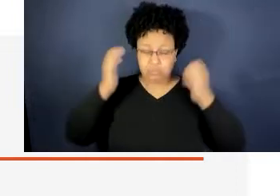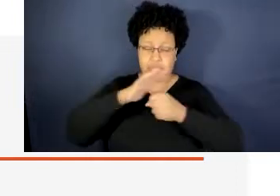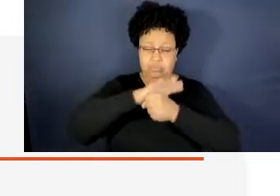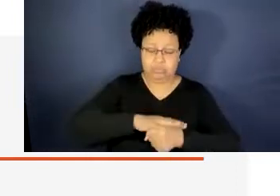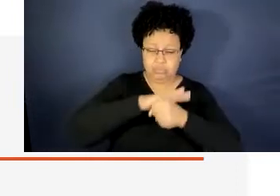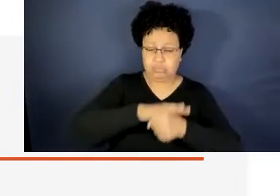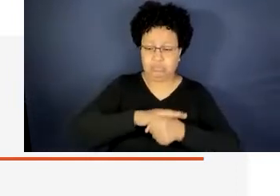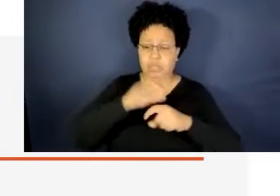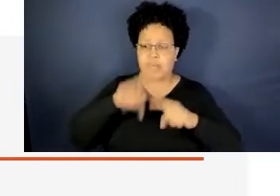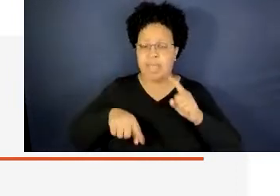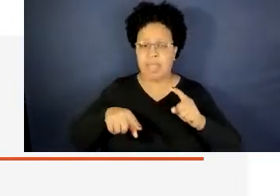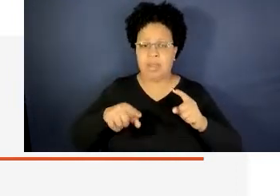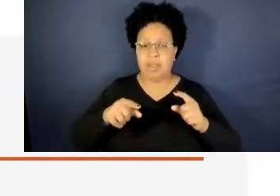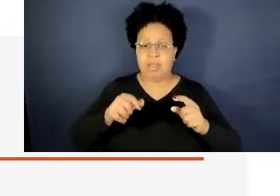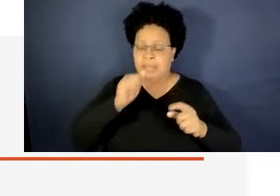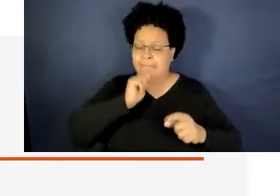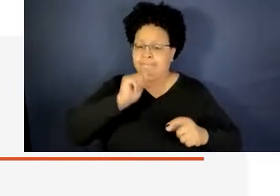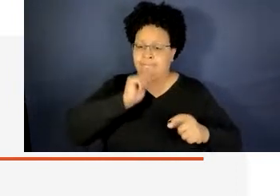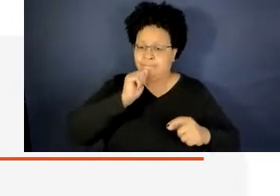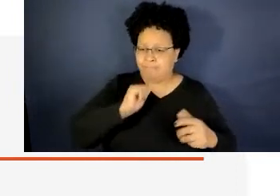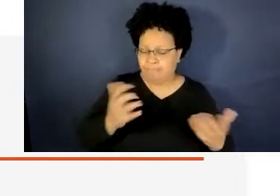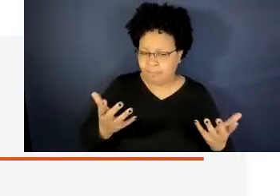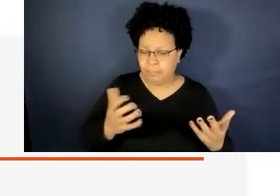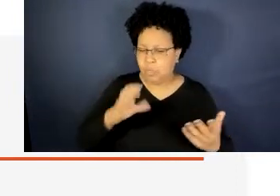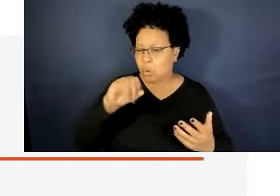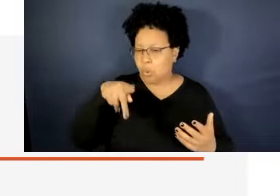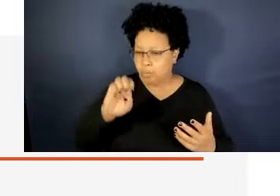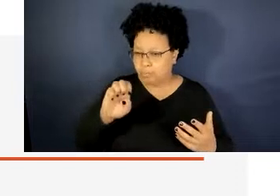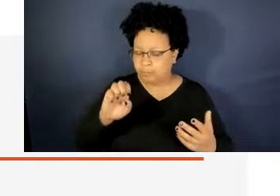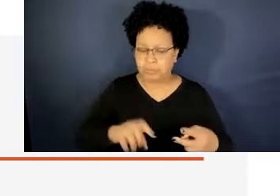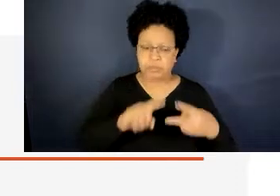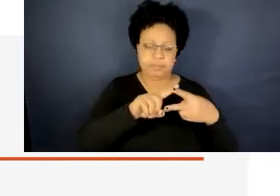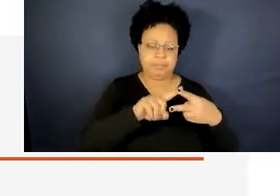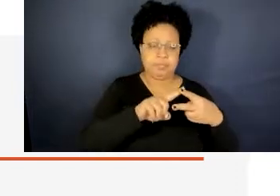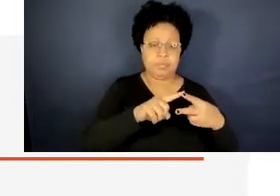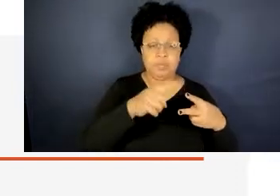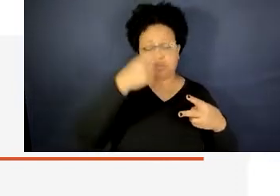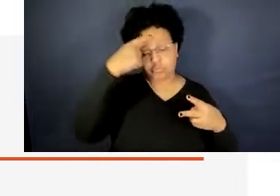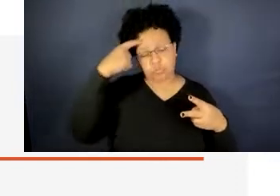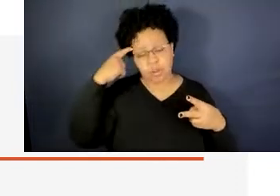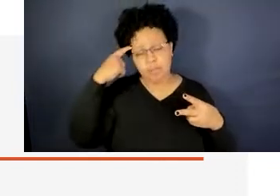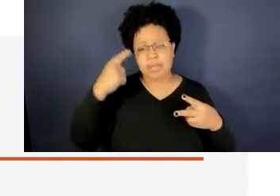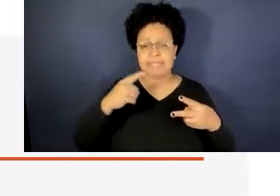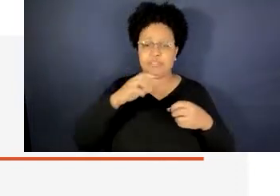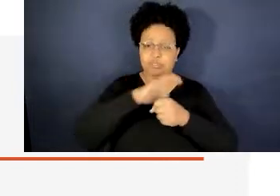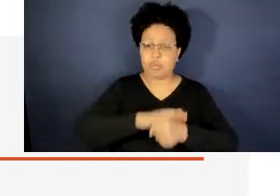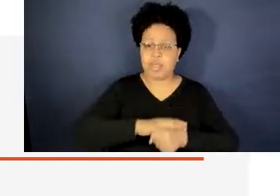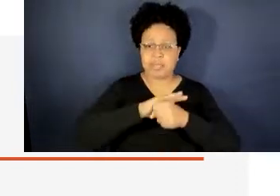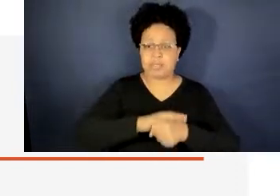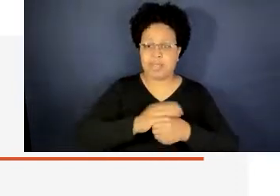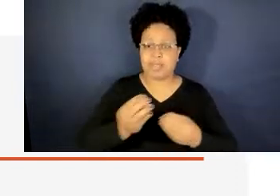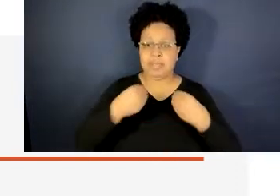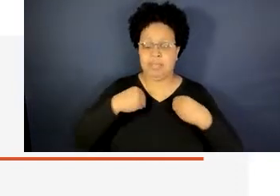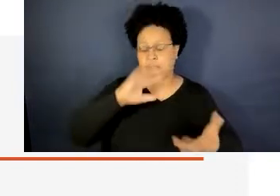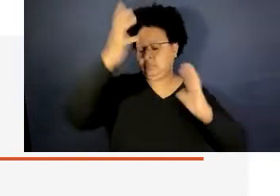difficult time coping with it. So trauma is two things. It's this overwhelming, dysregulating type of stress, and it is